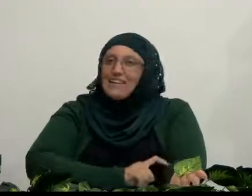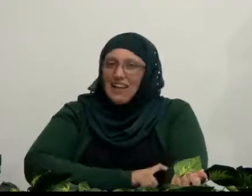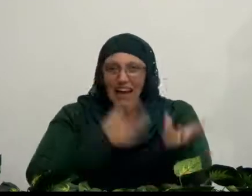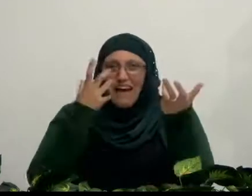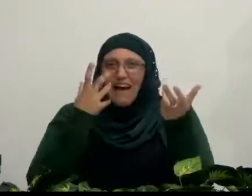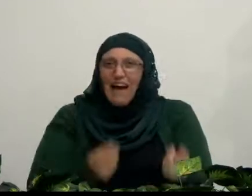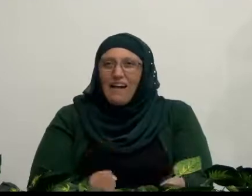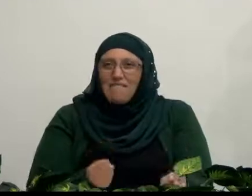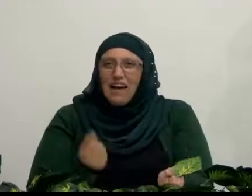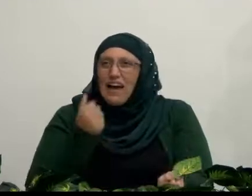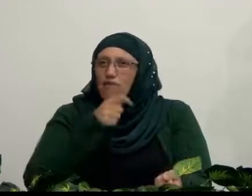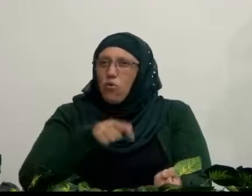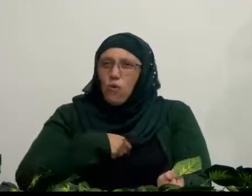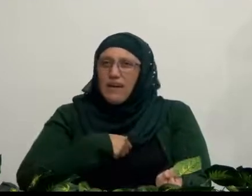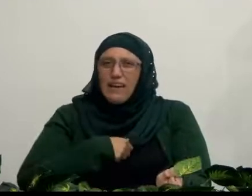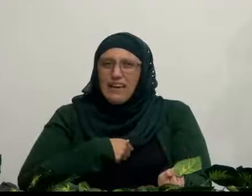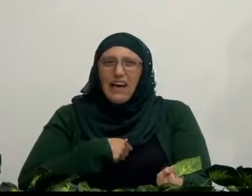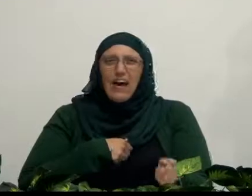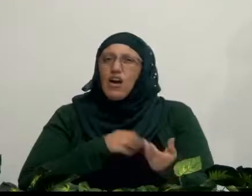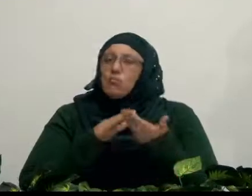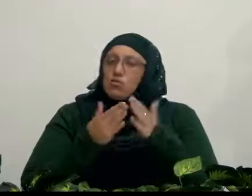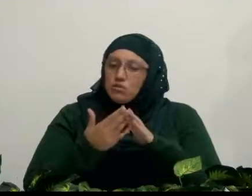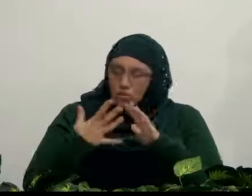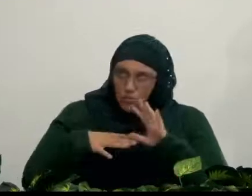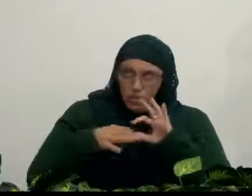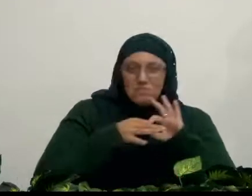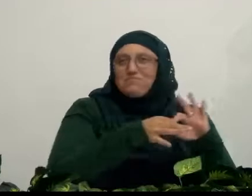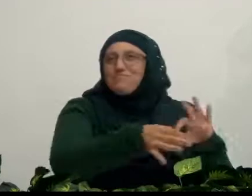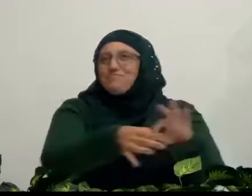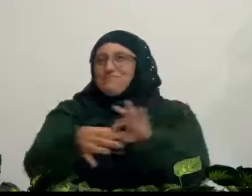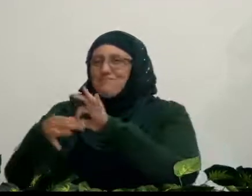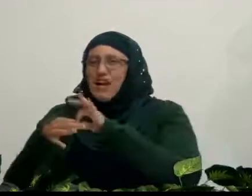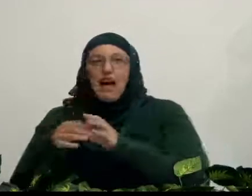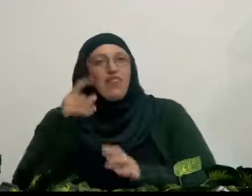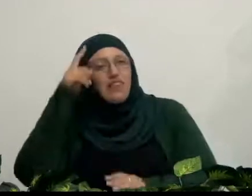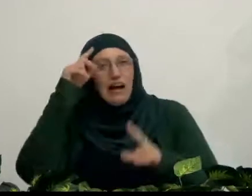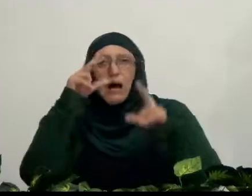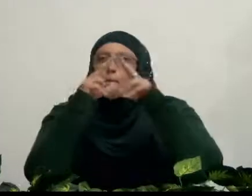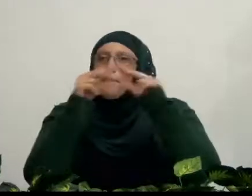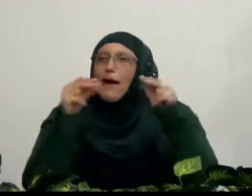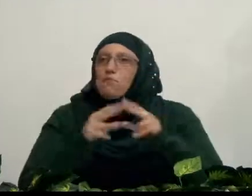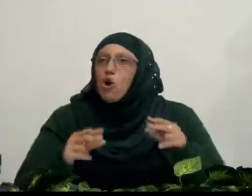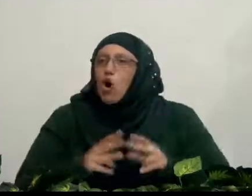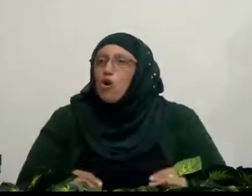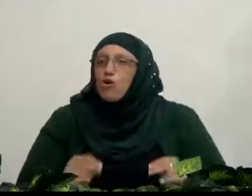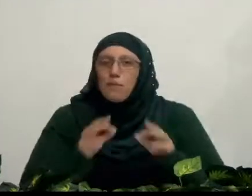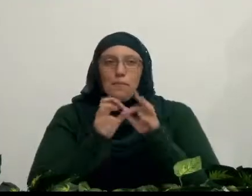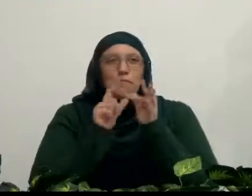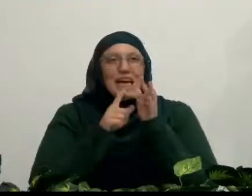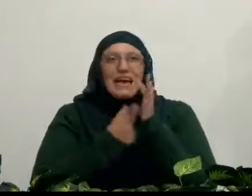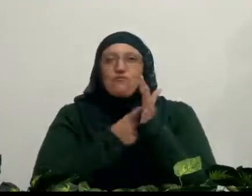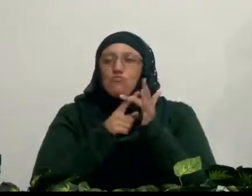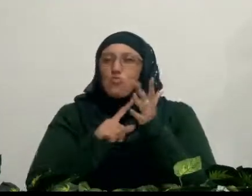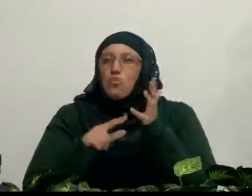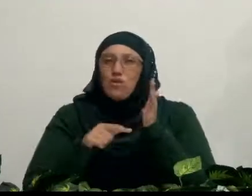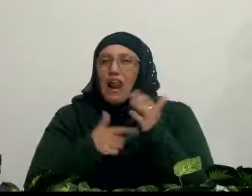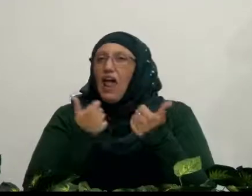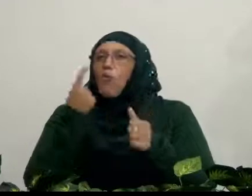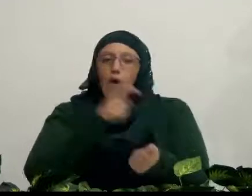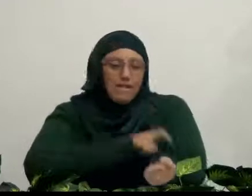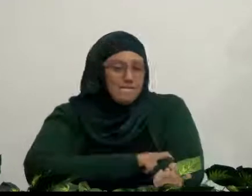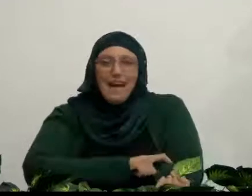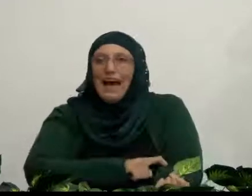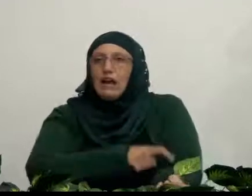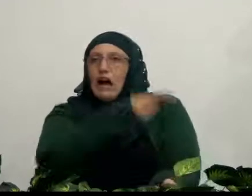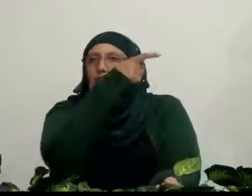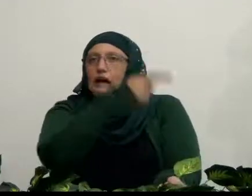Hundreds of homes and businesses were destroyed. Hundreds of innocent lives were lost. There's